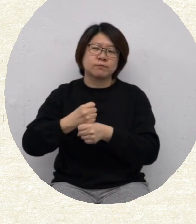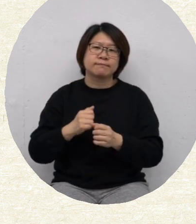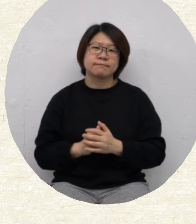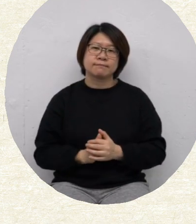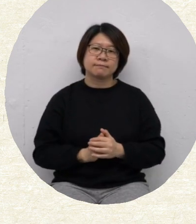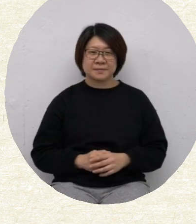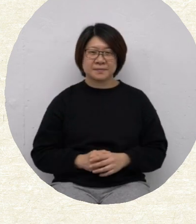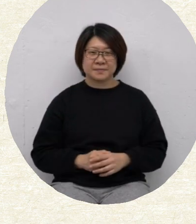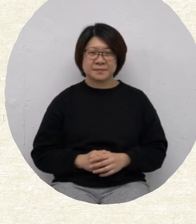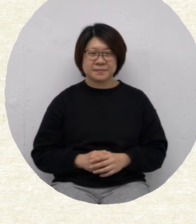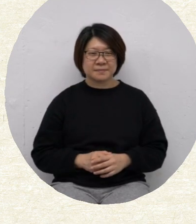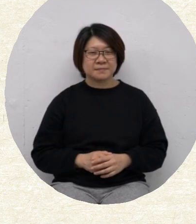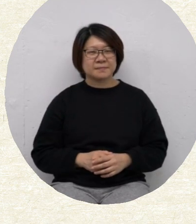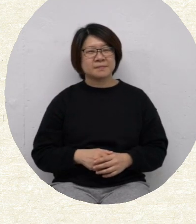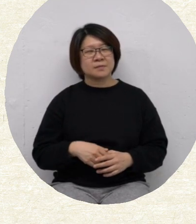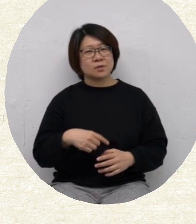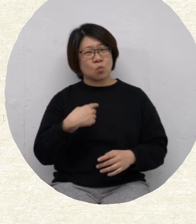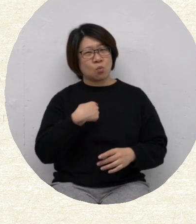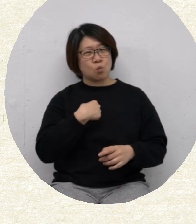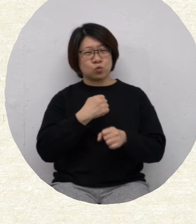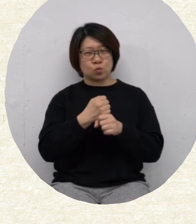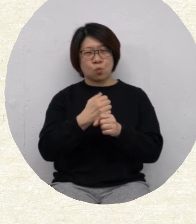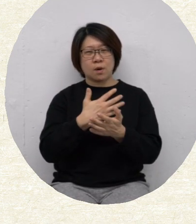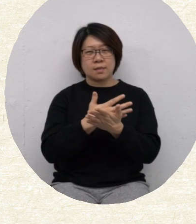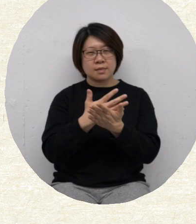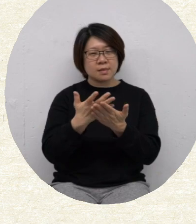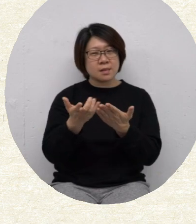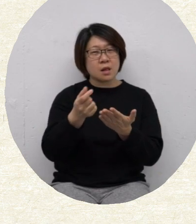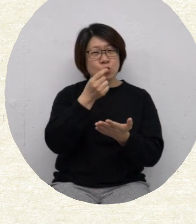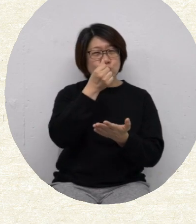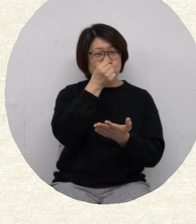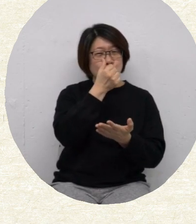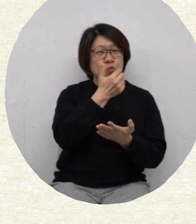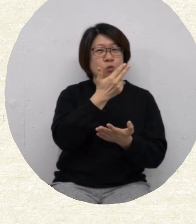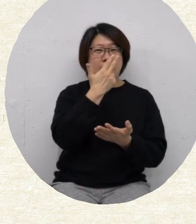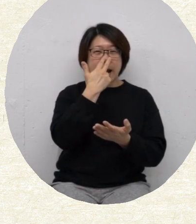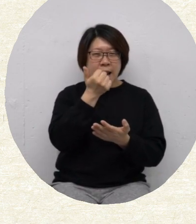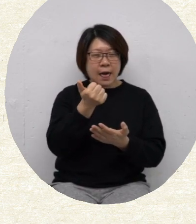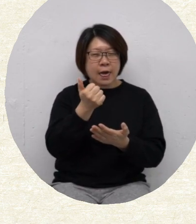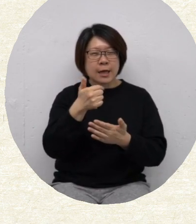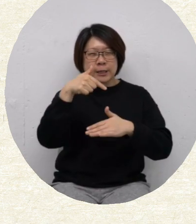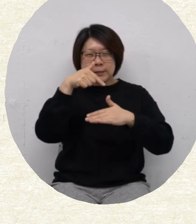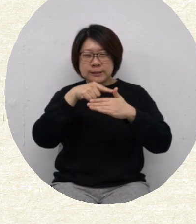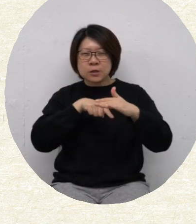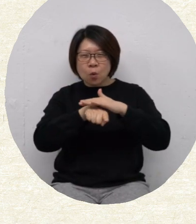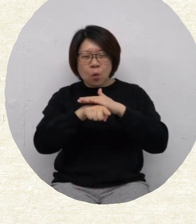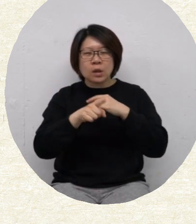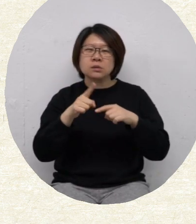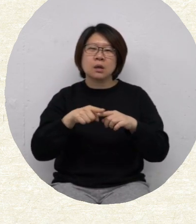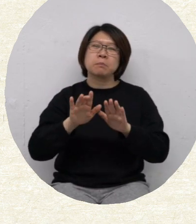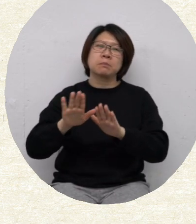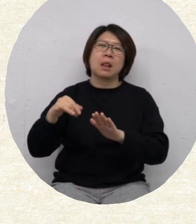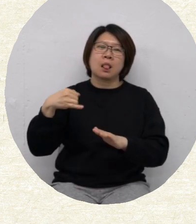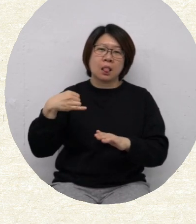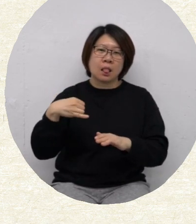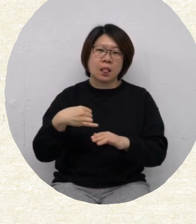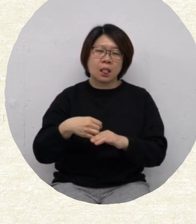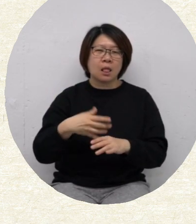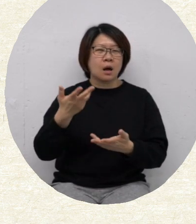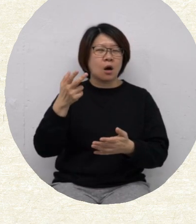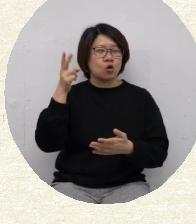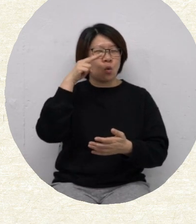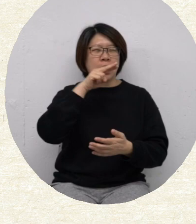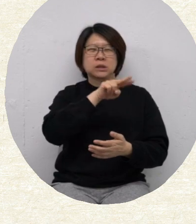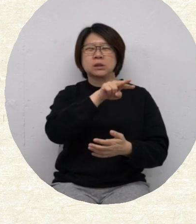own works. In my works, I'm interested in beauty, irony, inevitability, and